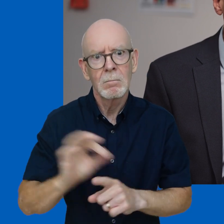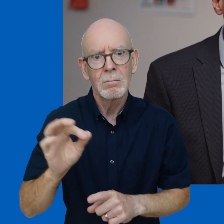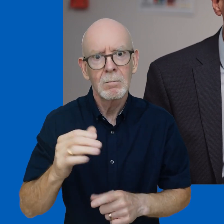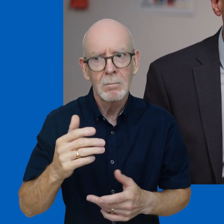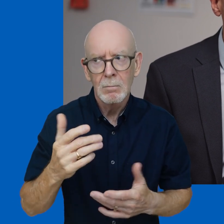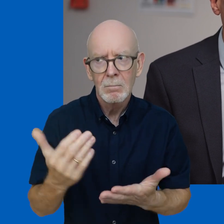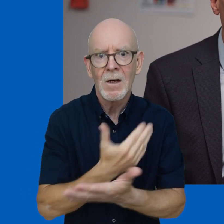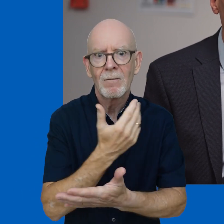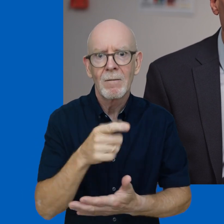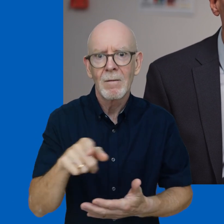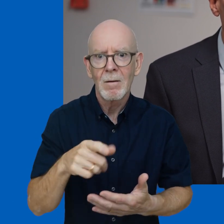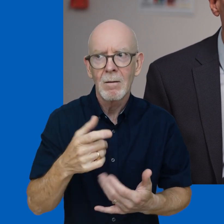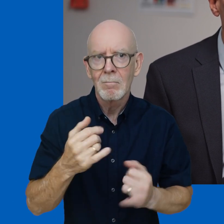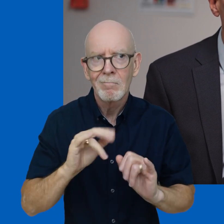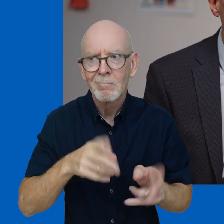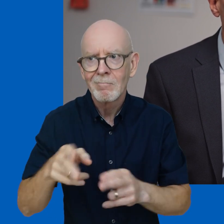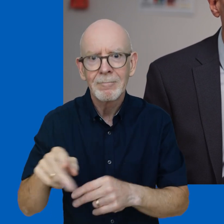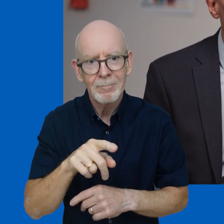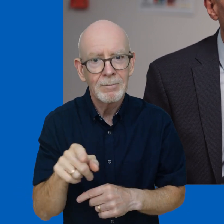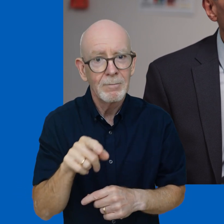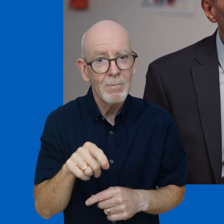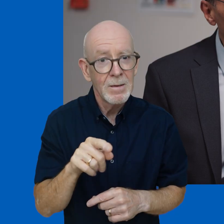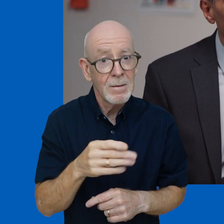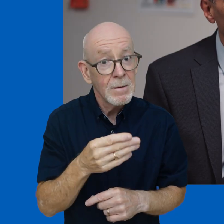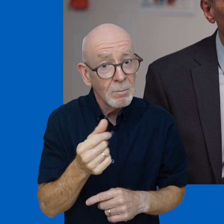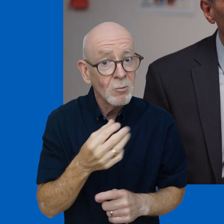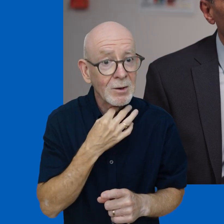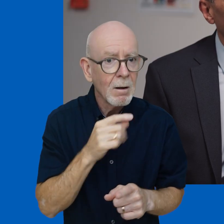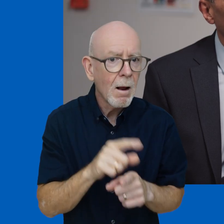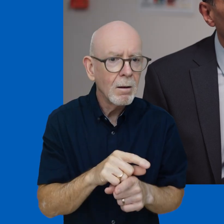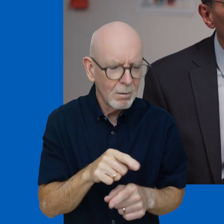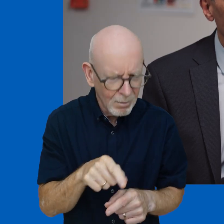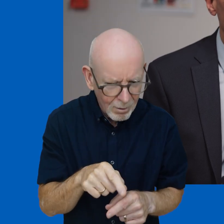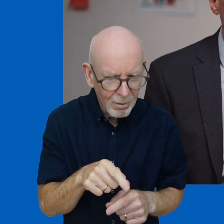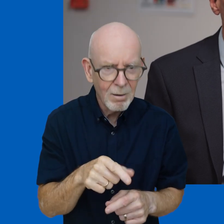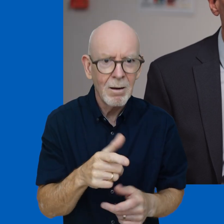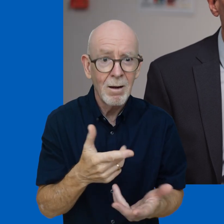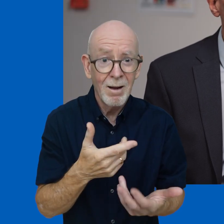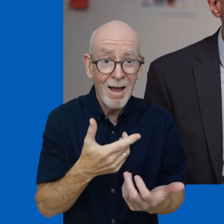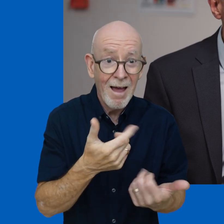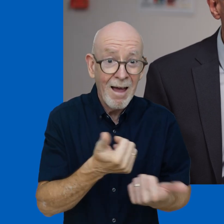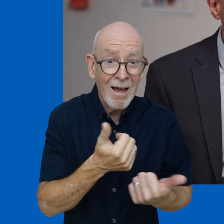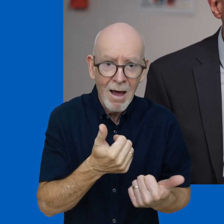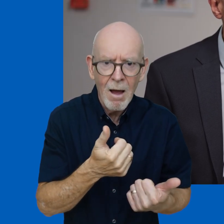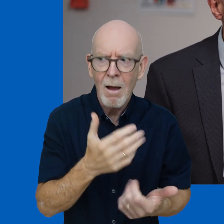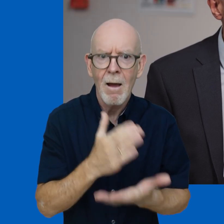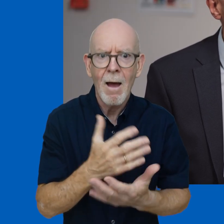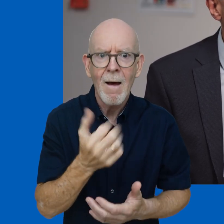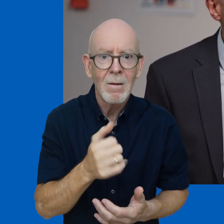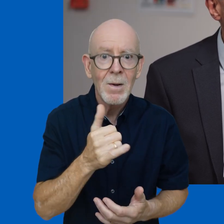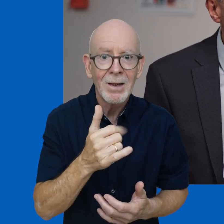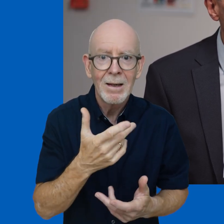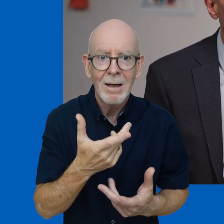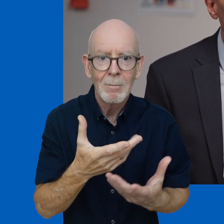improve treatment success and lower mortality rates. There are some risks, like false positives, which means that the test picks